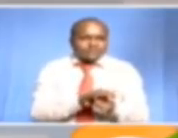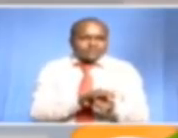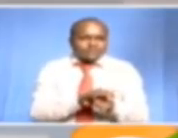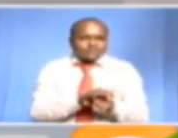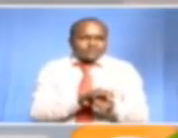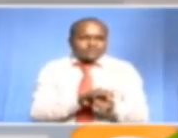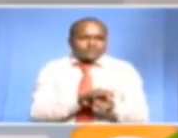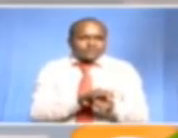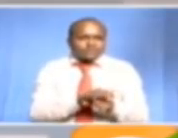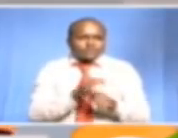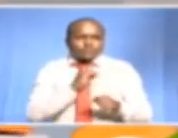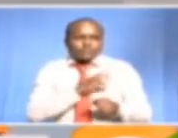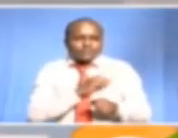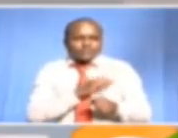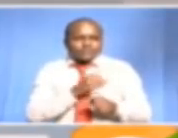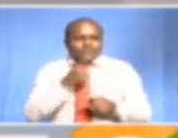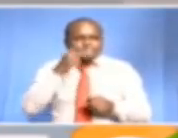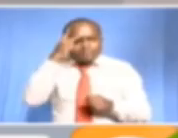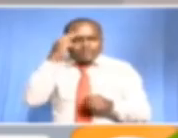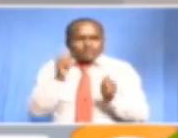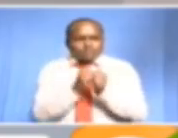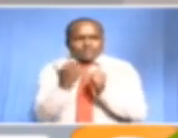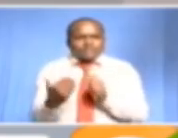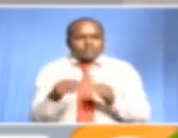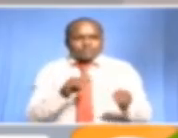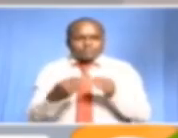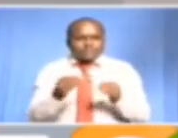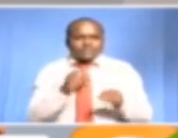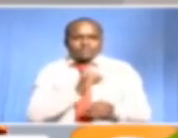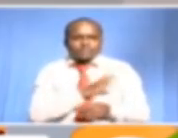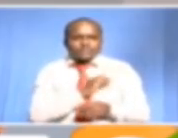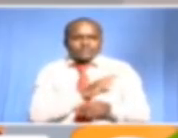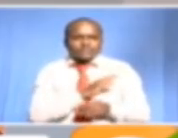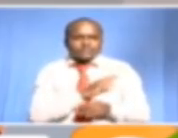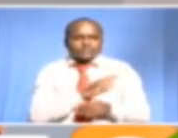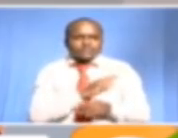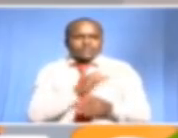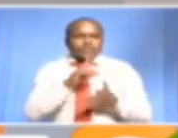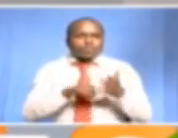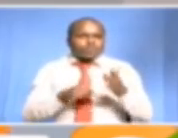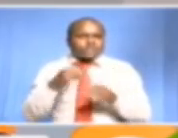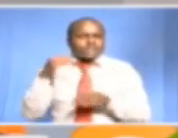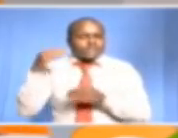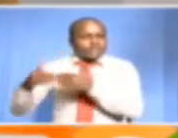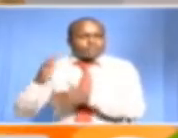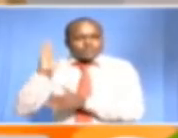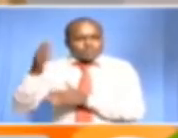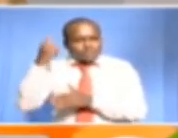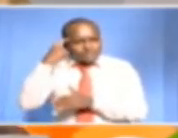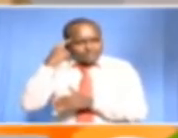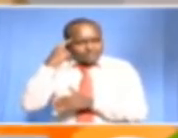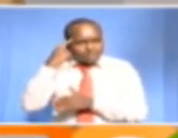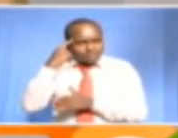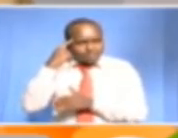tend to fear. A parent with a child with disability tends to fear, what will neighbors think? Right. Therefore, you kind